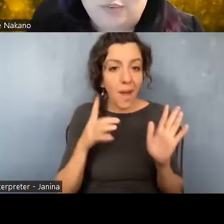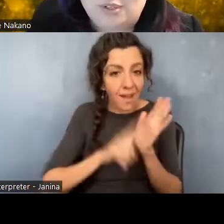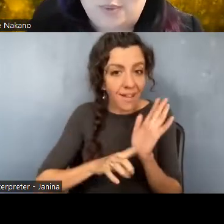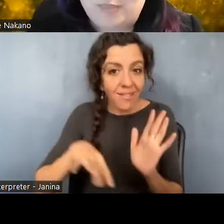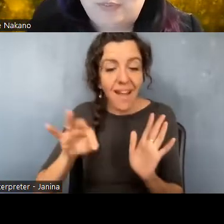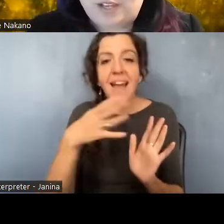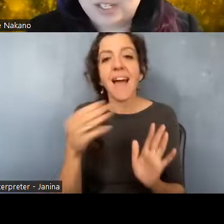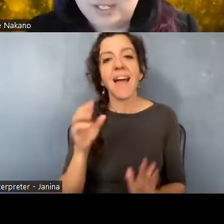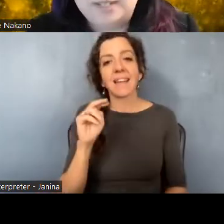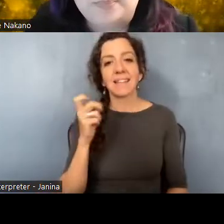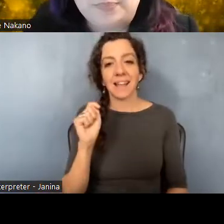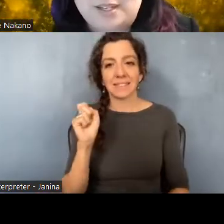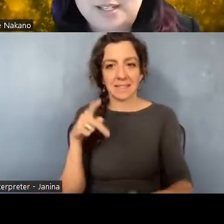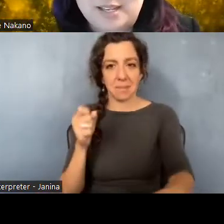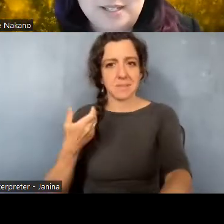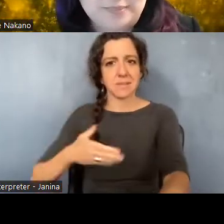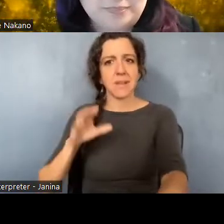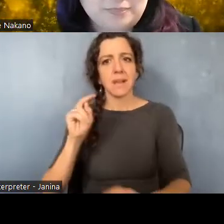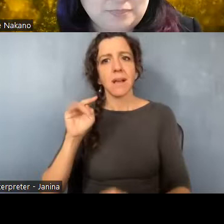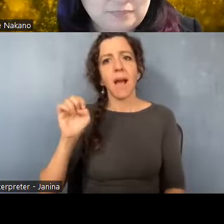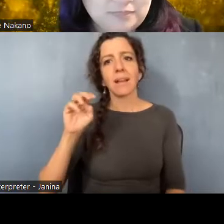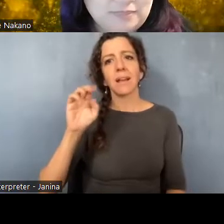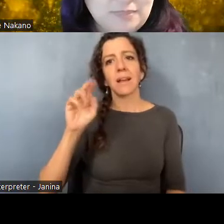of the California Department of Aging. Next slide.